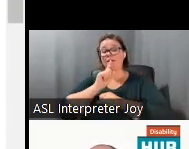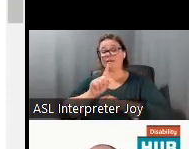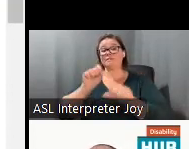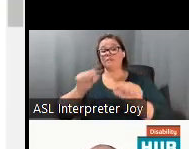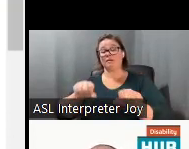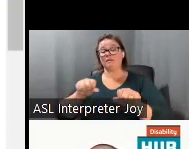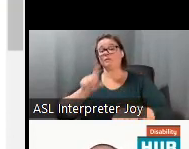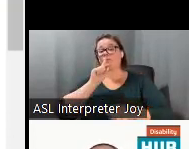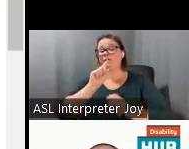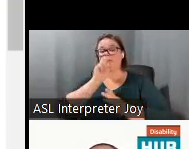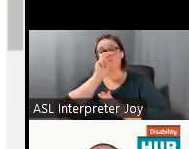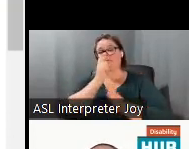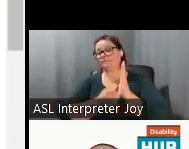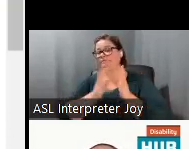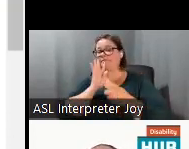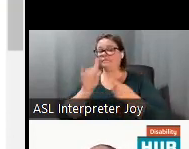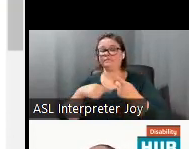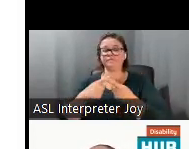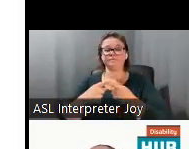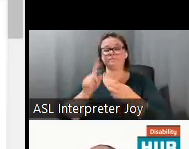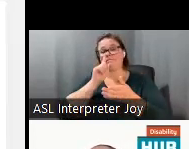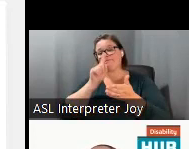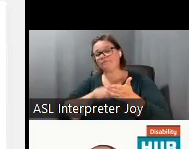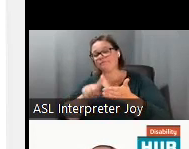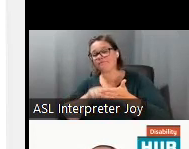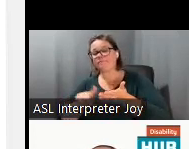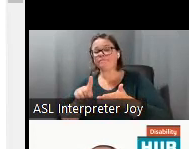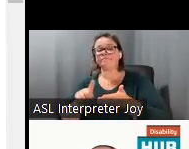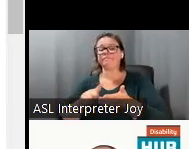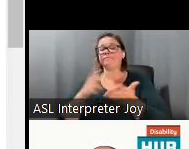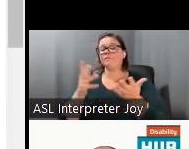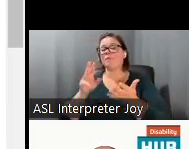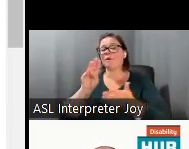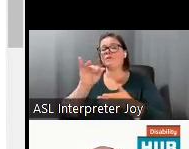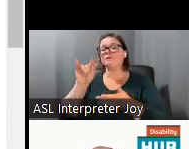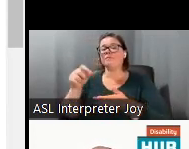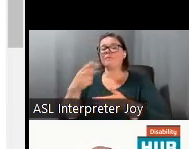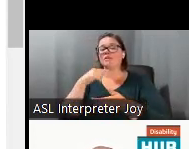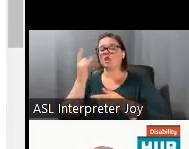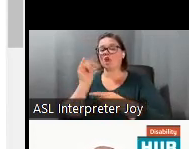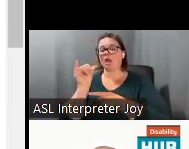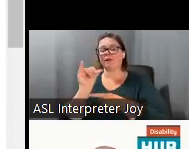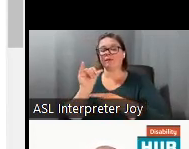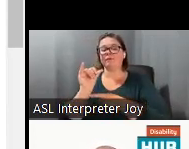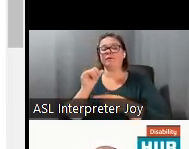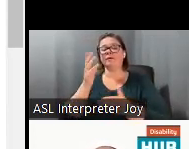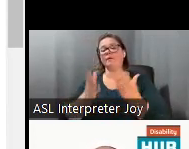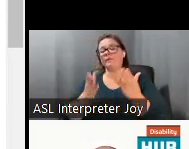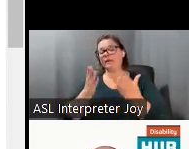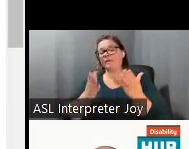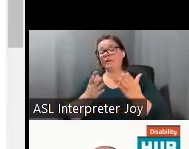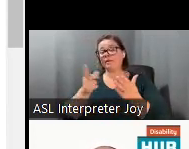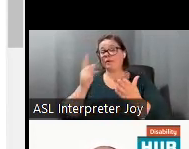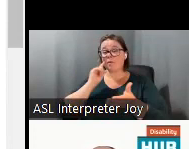goes into talking about exploring, what those myths might be, that maybe you might believe